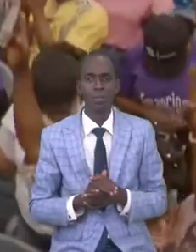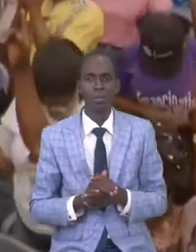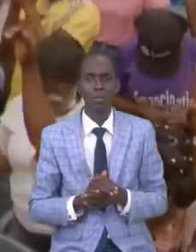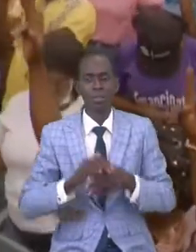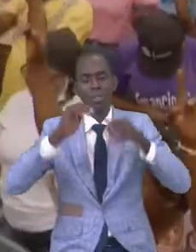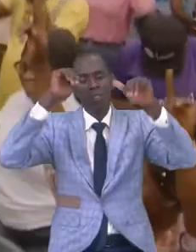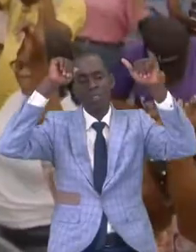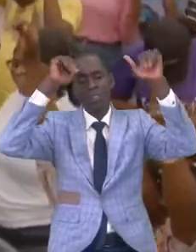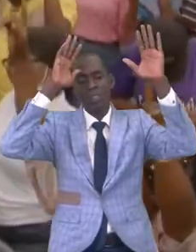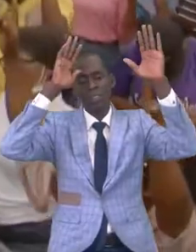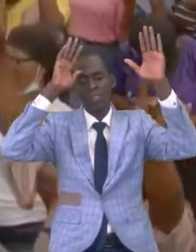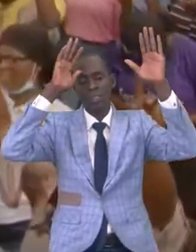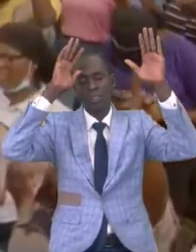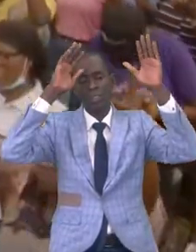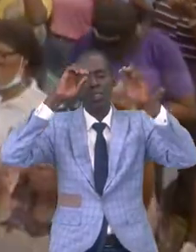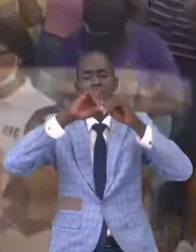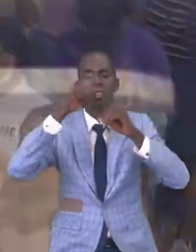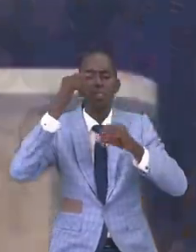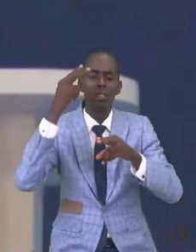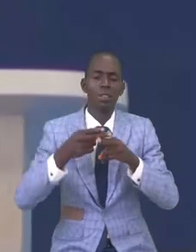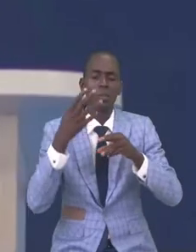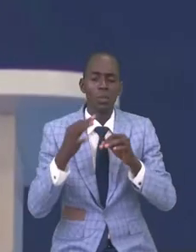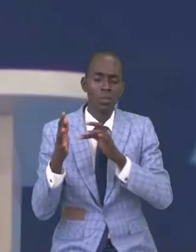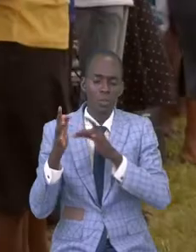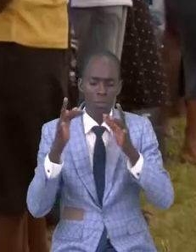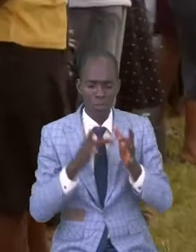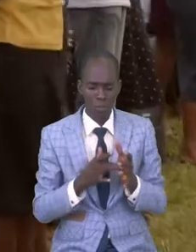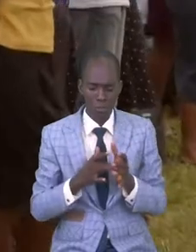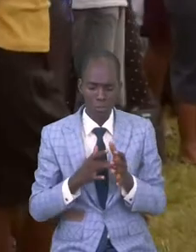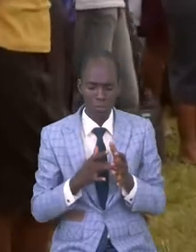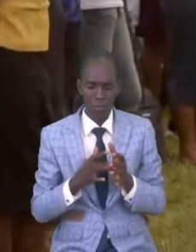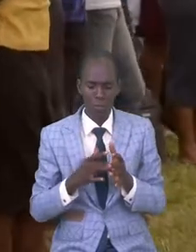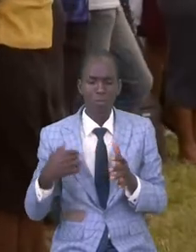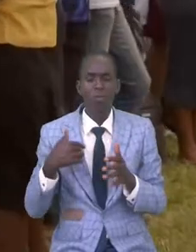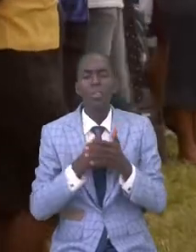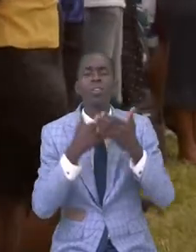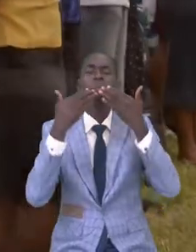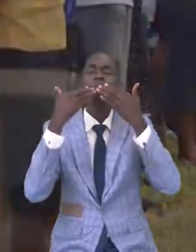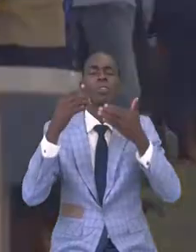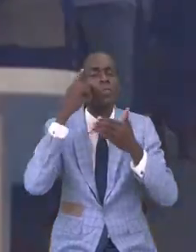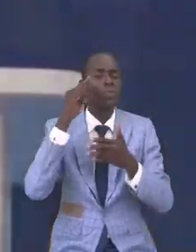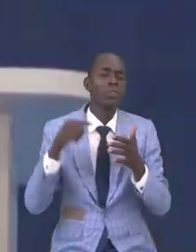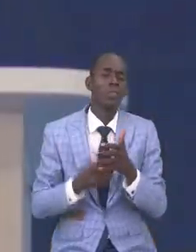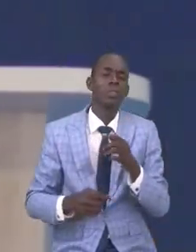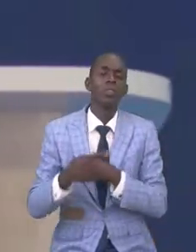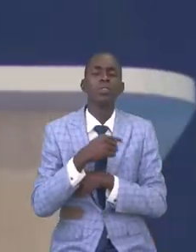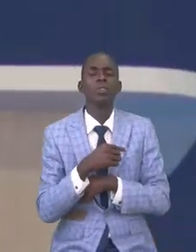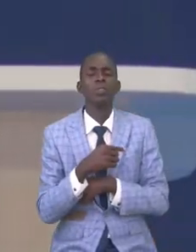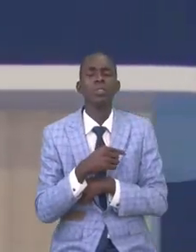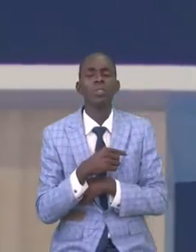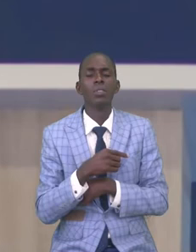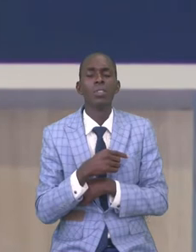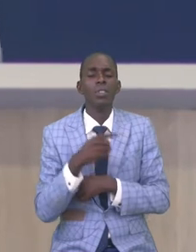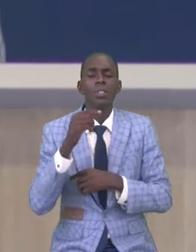Father, in the name of Jesus, we thank you for this day. A